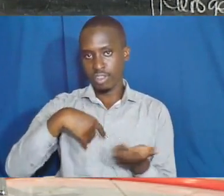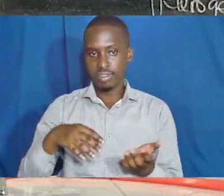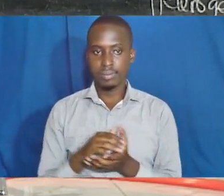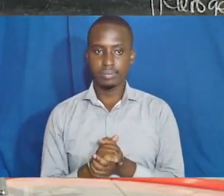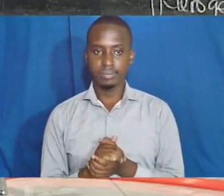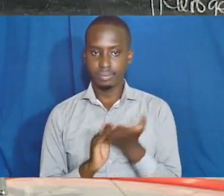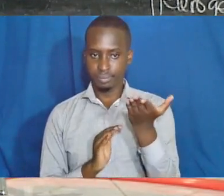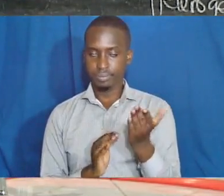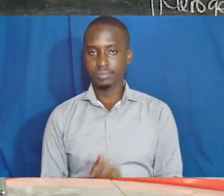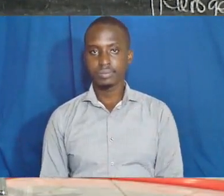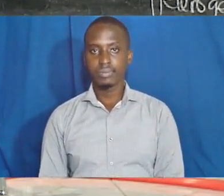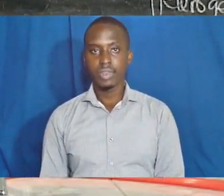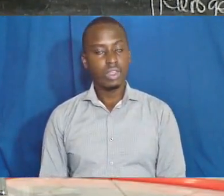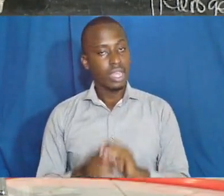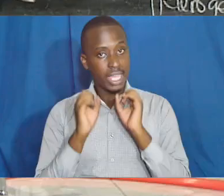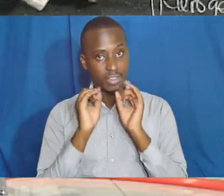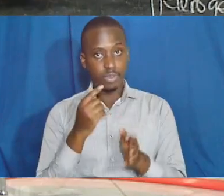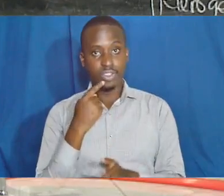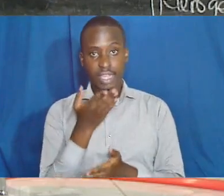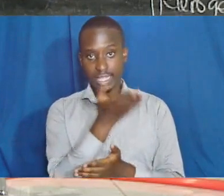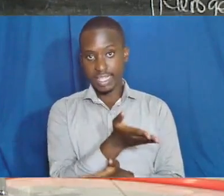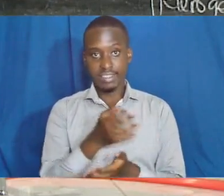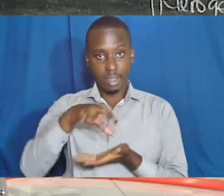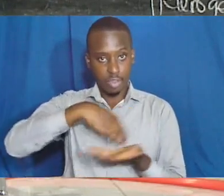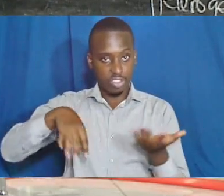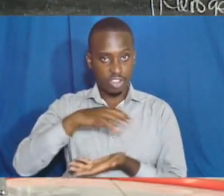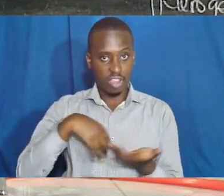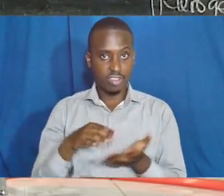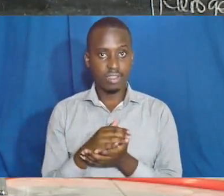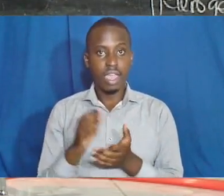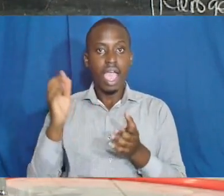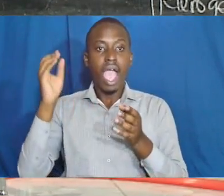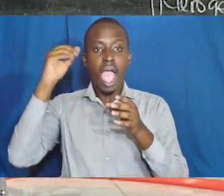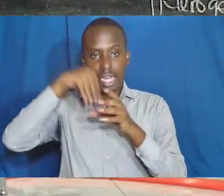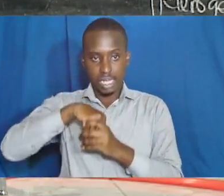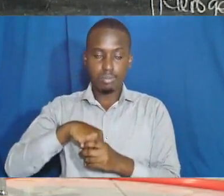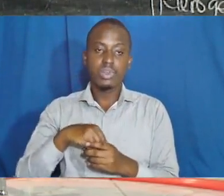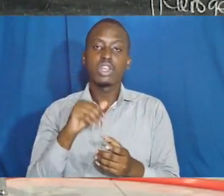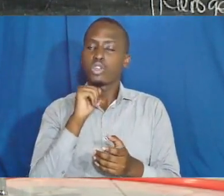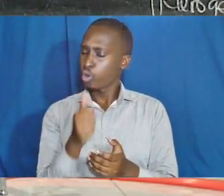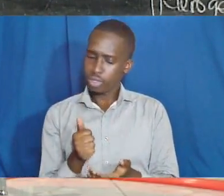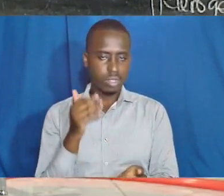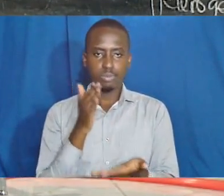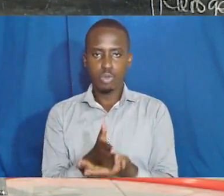or heterogeneous. So we said the mixtures are impure substances.